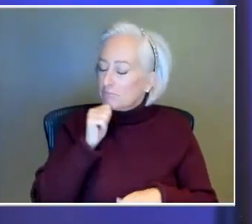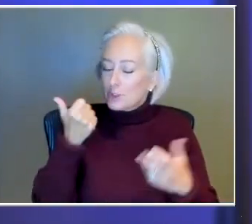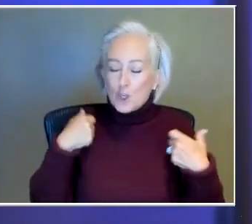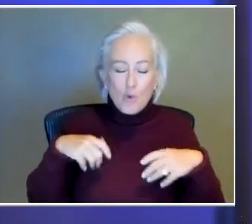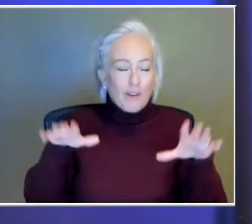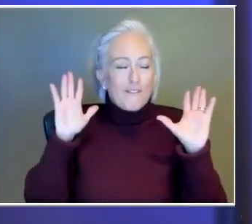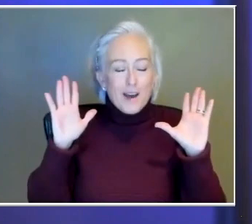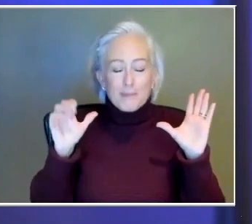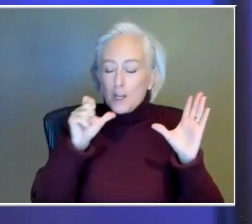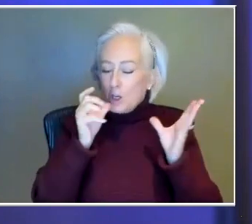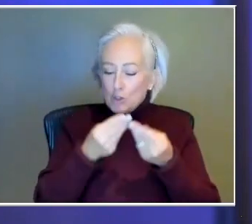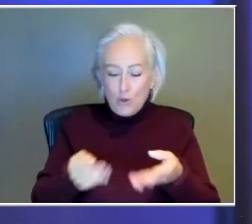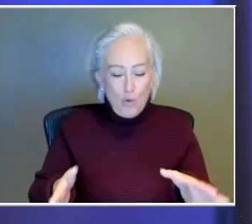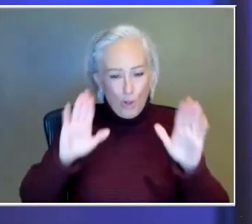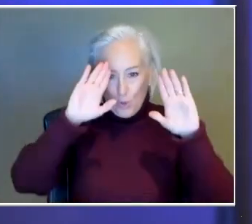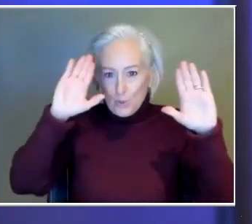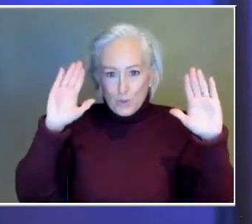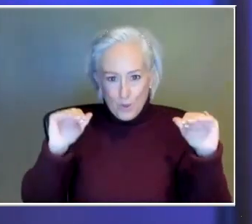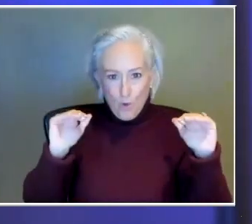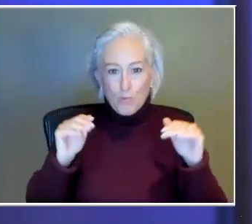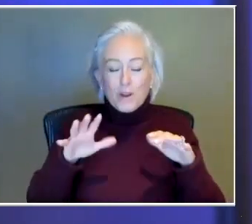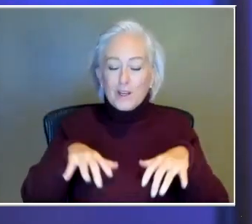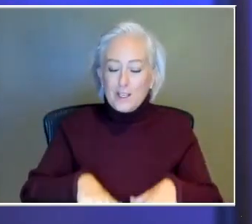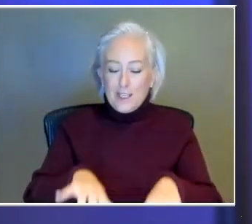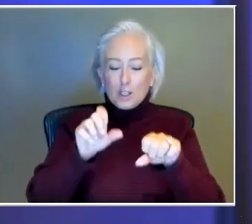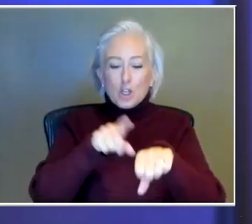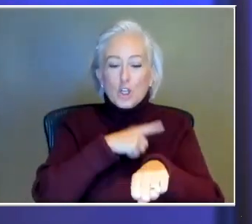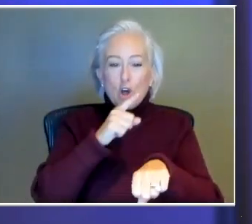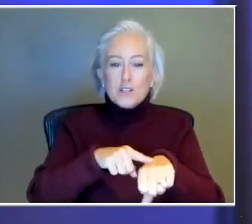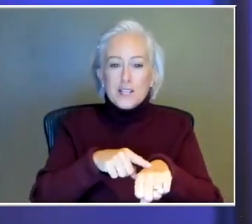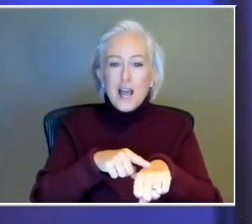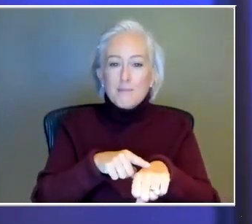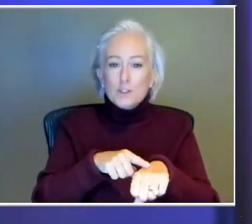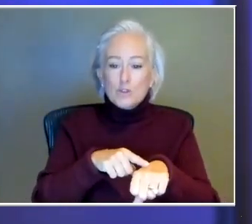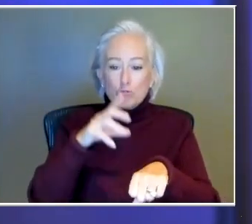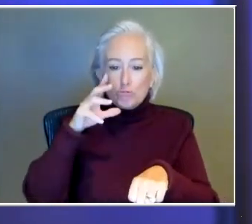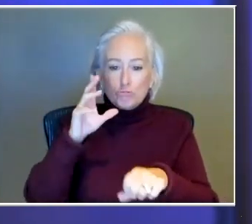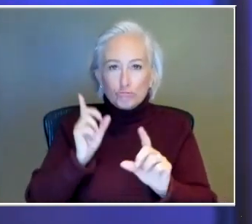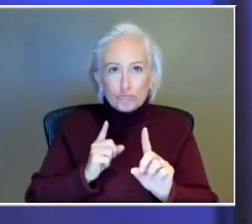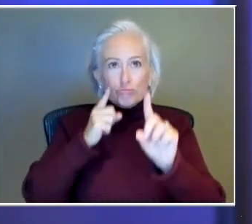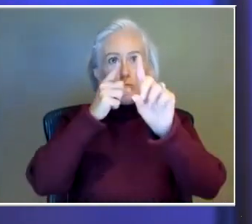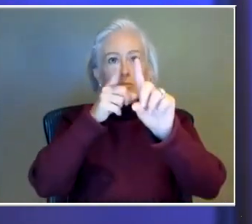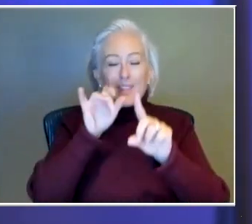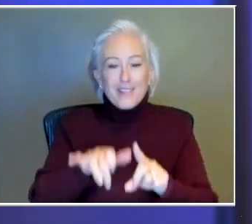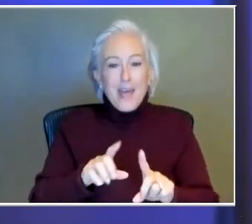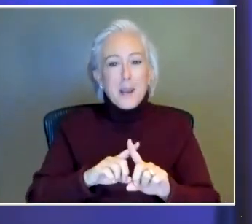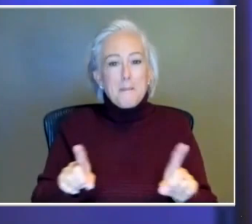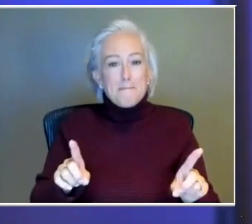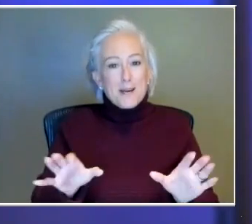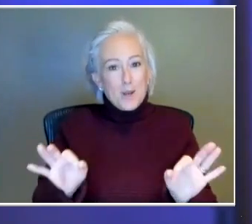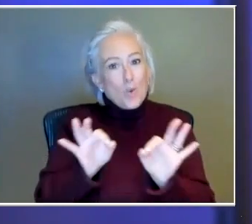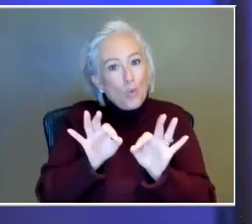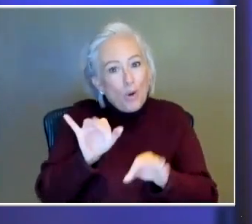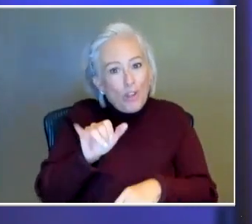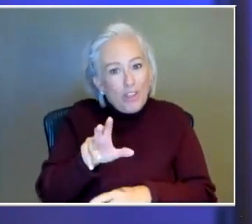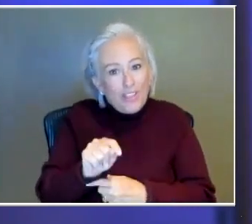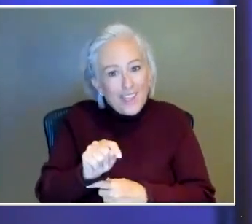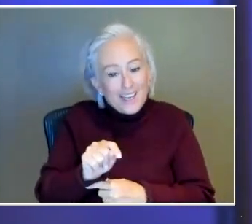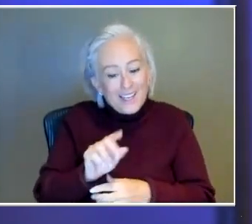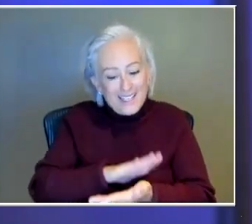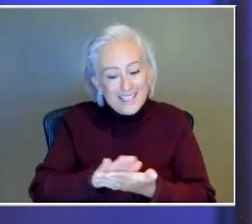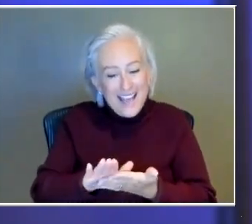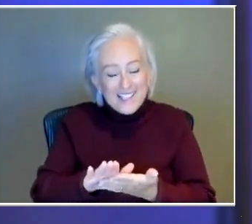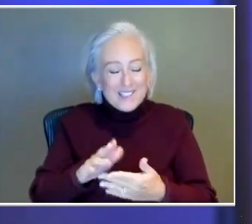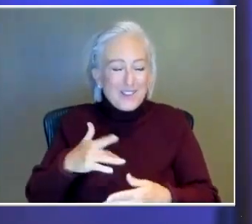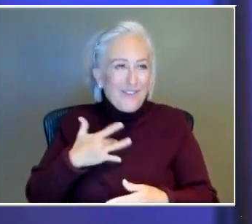us, because it took a while to get where we are, but it is definitely worth it, and nice to feel, I guess, normal, how you put that.